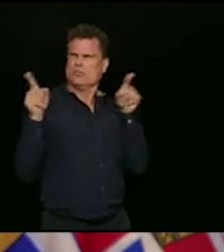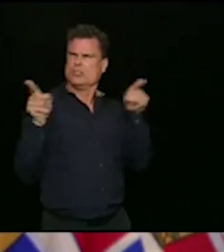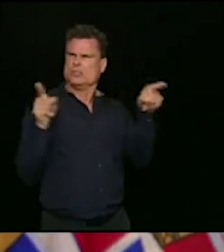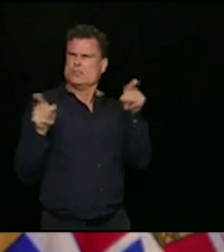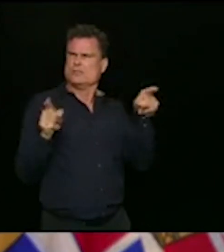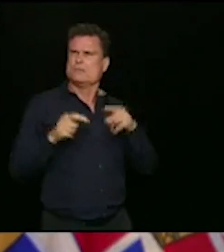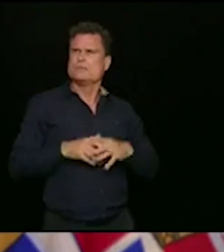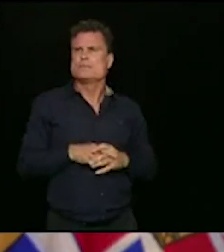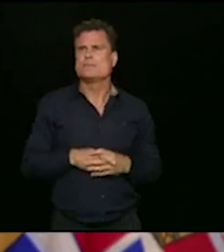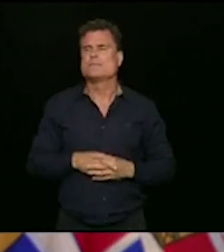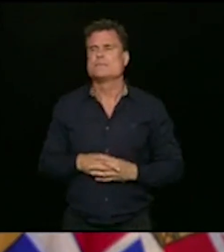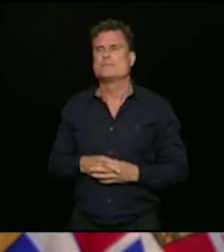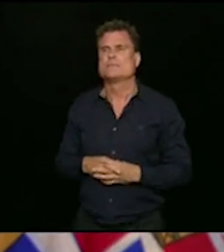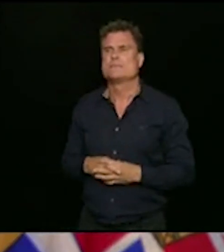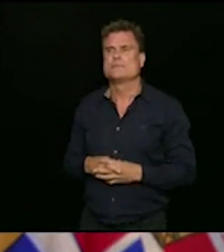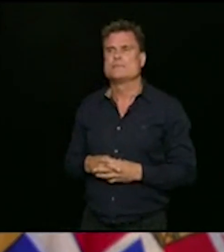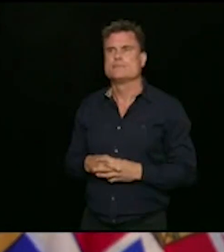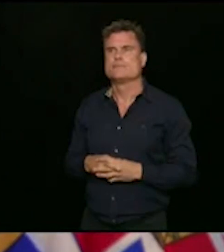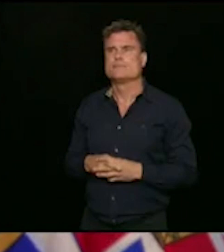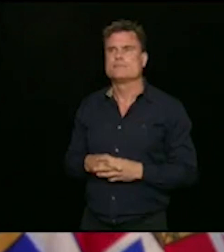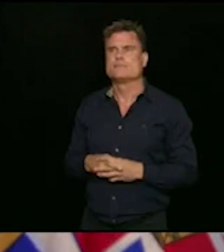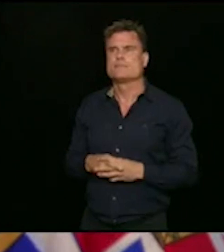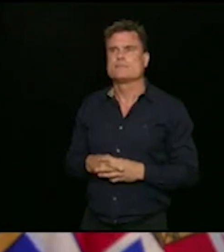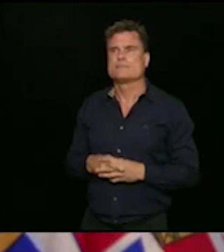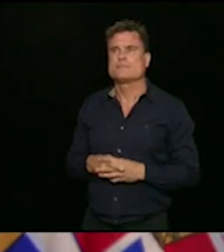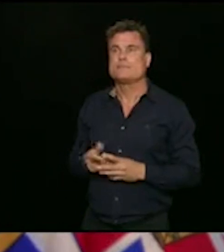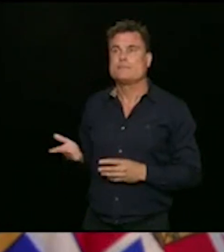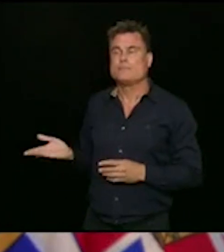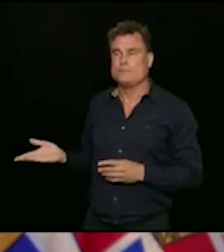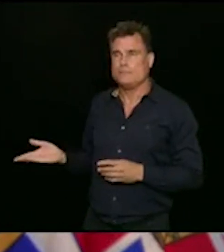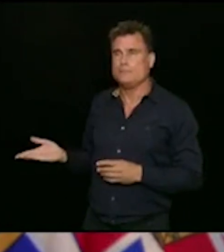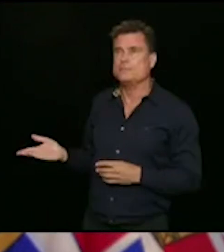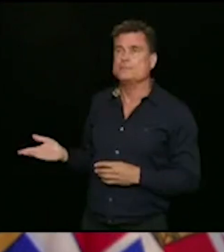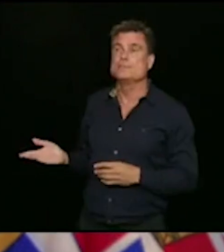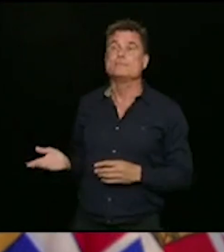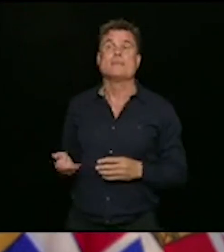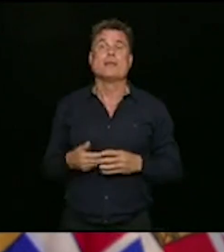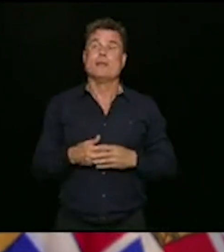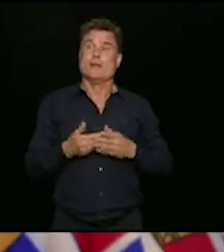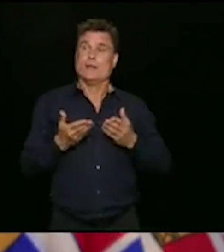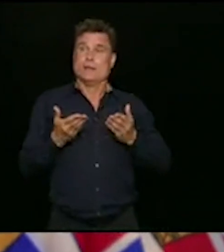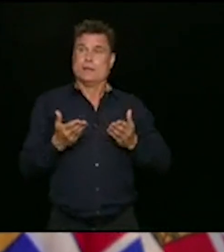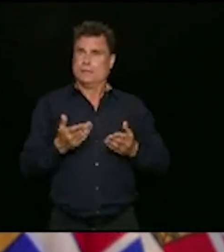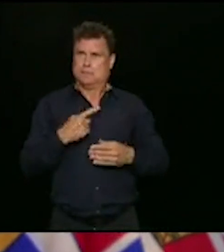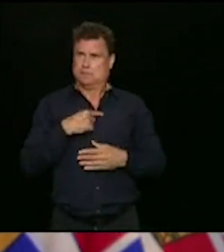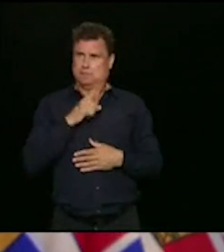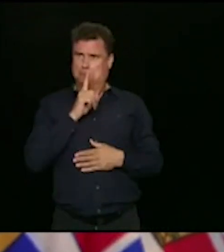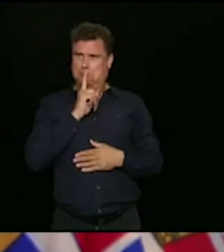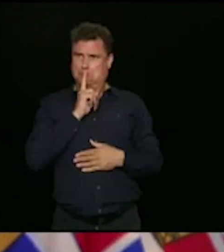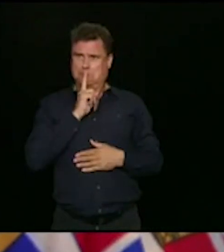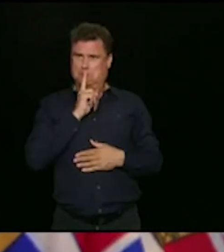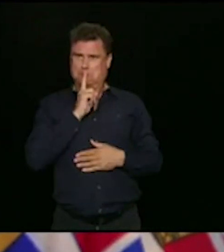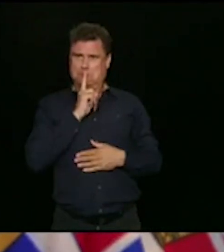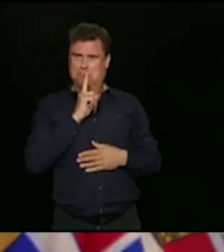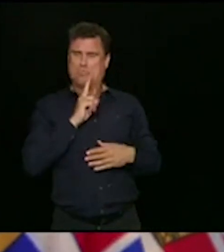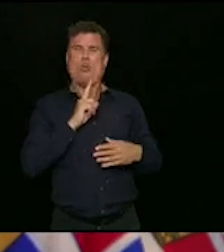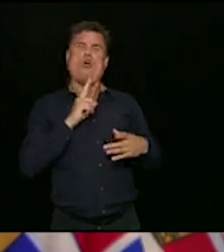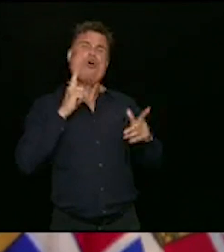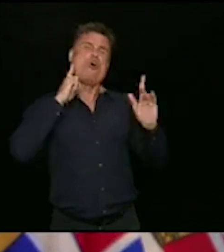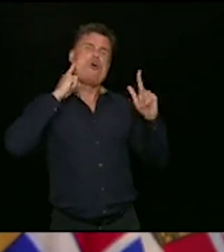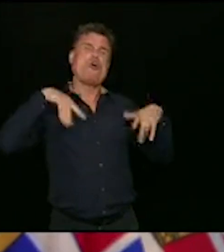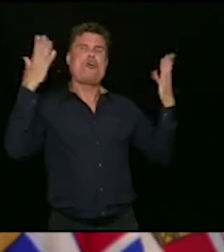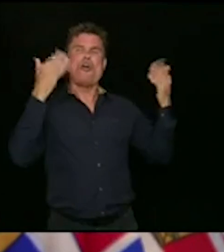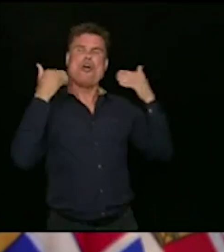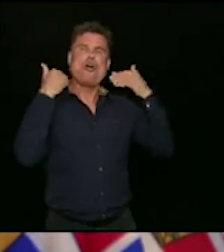think you're perhaps not reading the same thing I'm reading, in that we've not said that. What